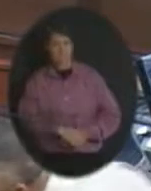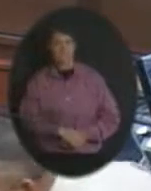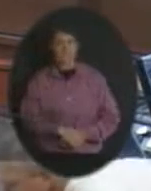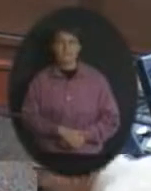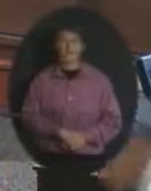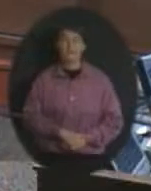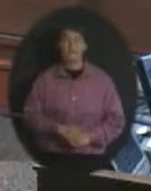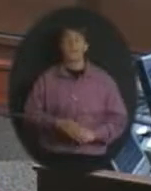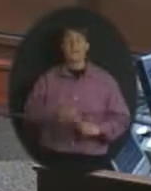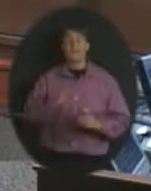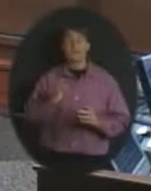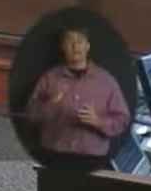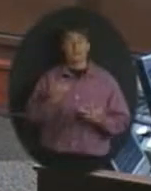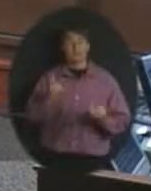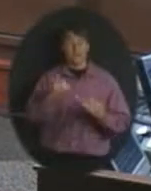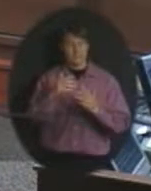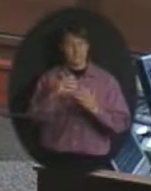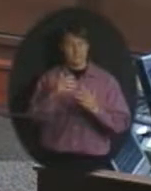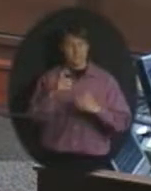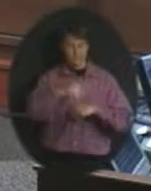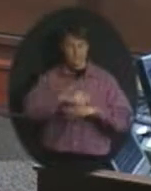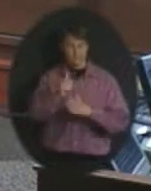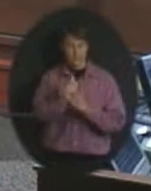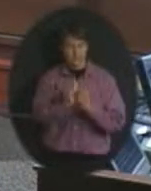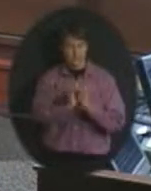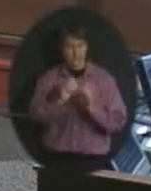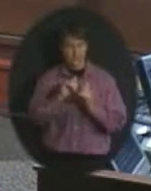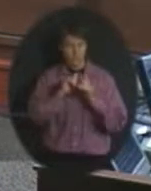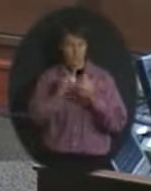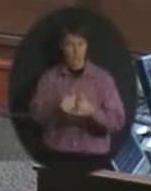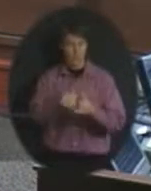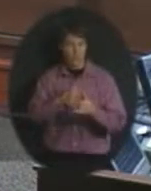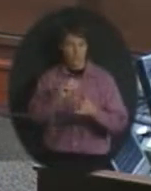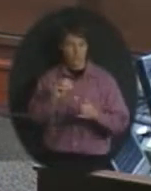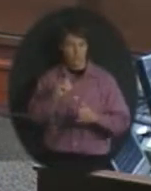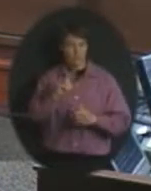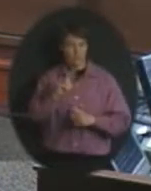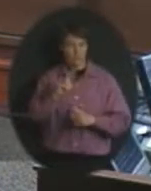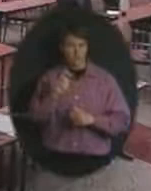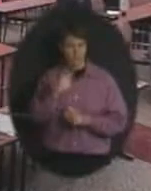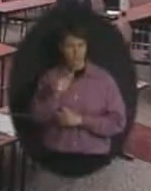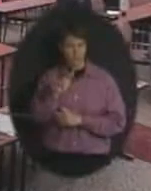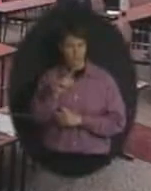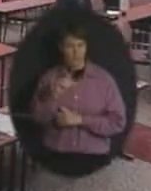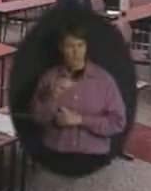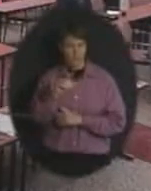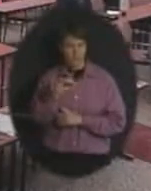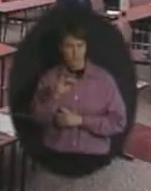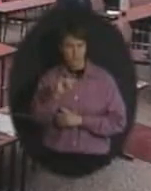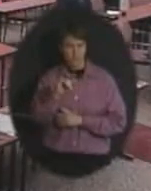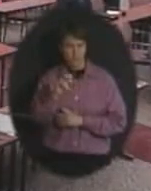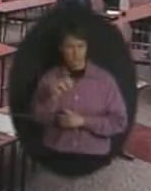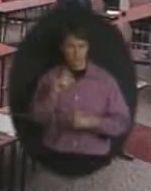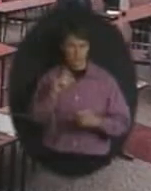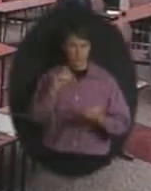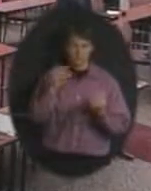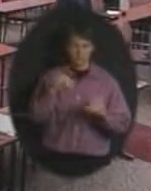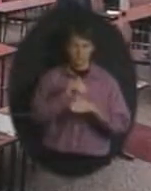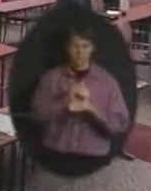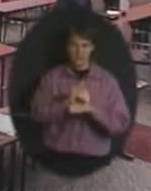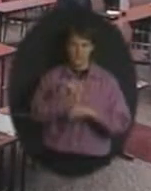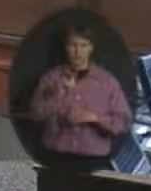on our agenda, we do our awards and recognitions, and tonight Dr. Aaron Dugan and Mr. Rick Scheer are going to be assisting with